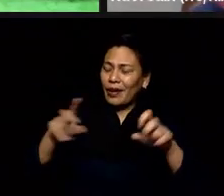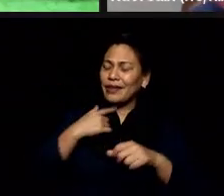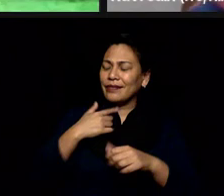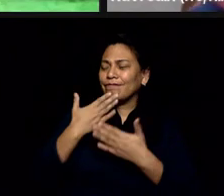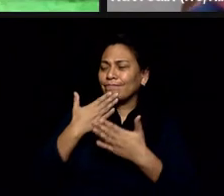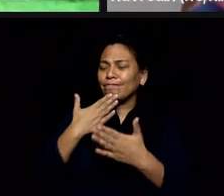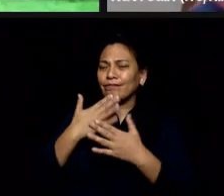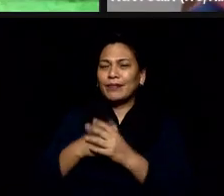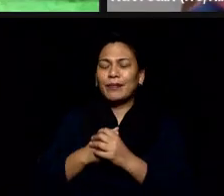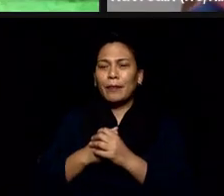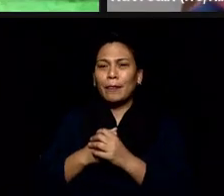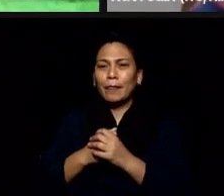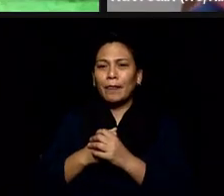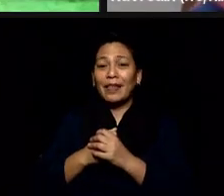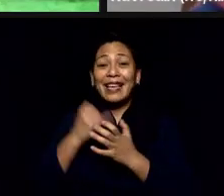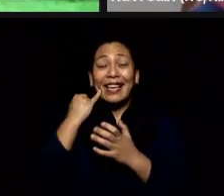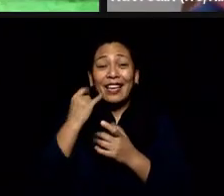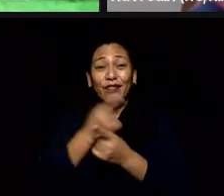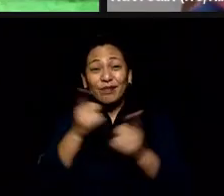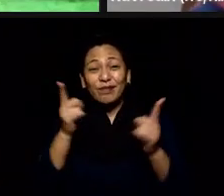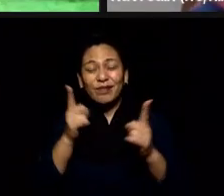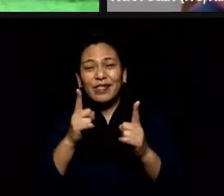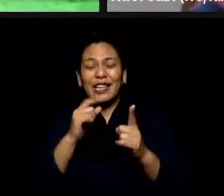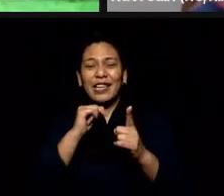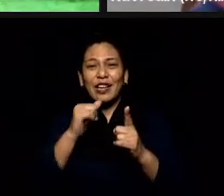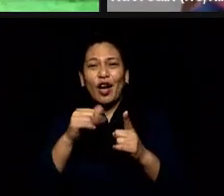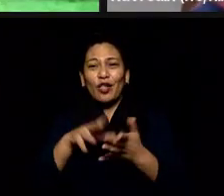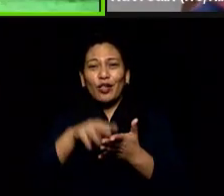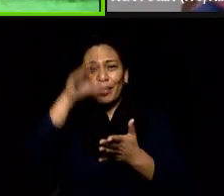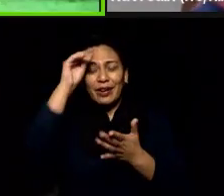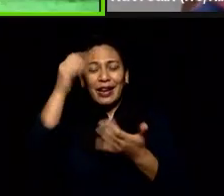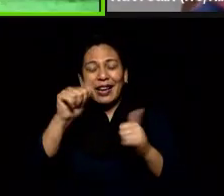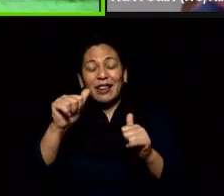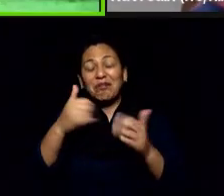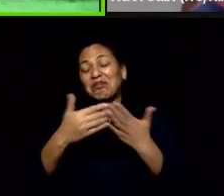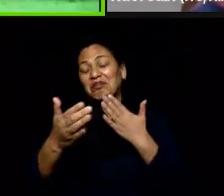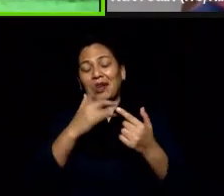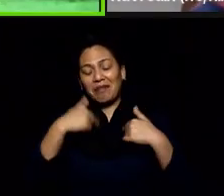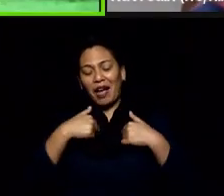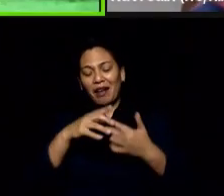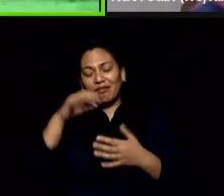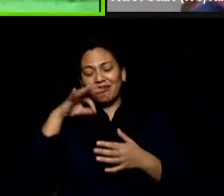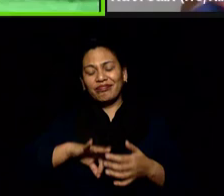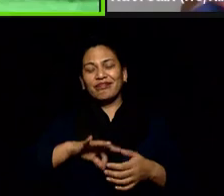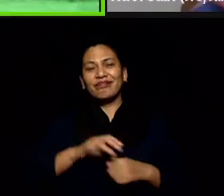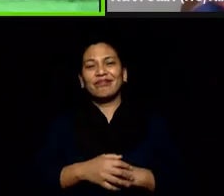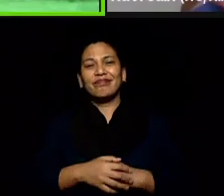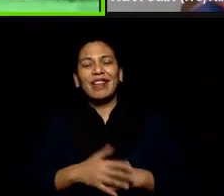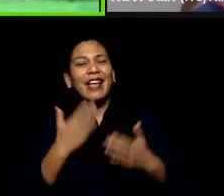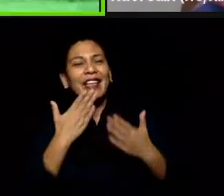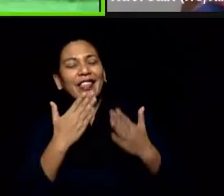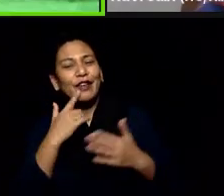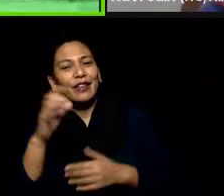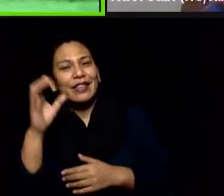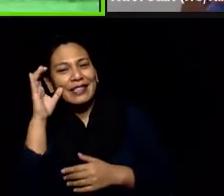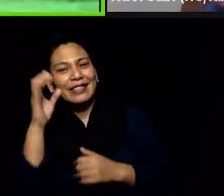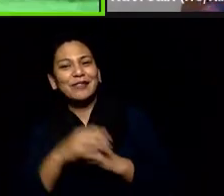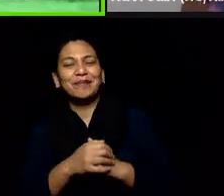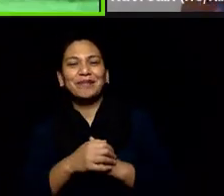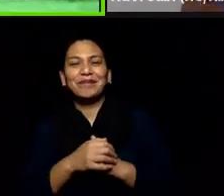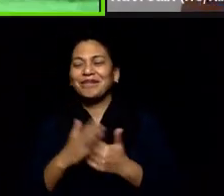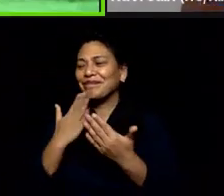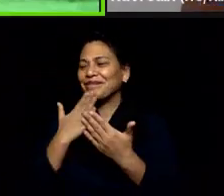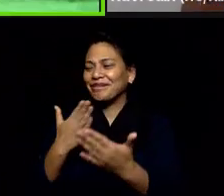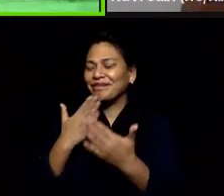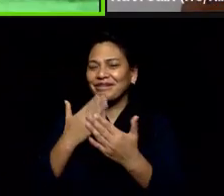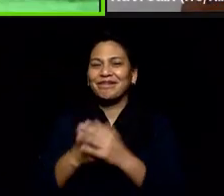If anybody didn't get anything out of it, at least I did. Thank you. Thanks everyone for listening. Thank you.